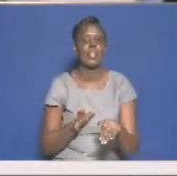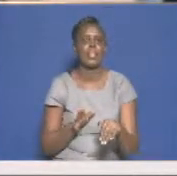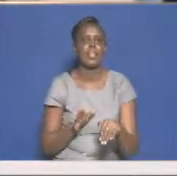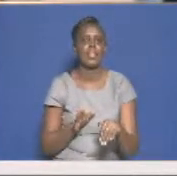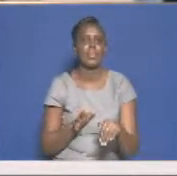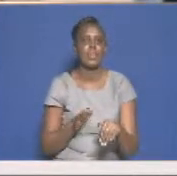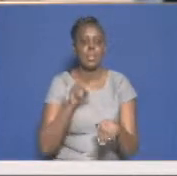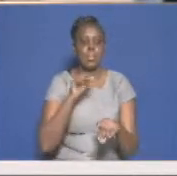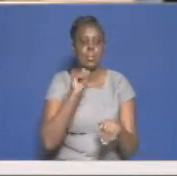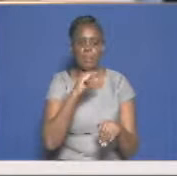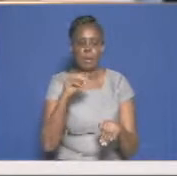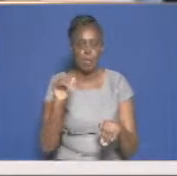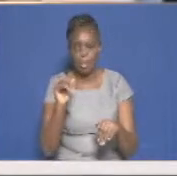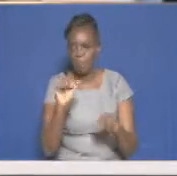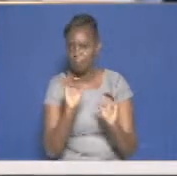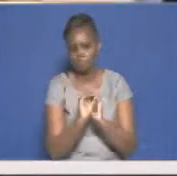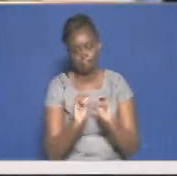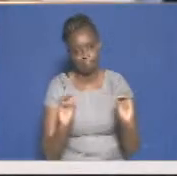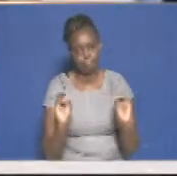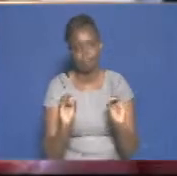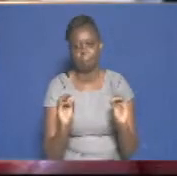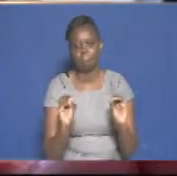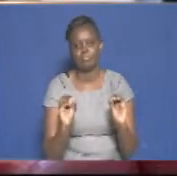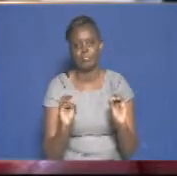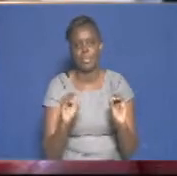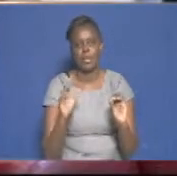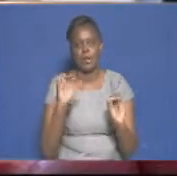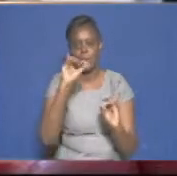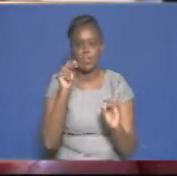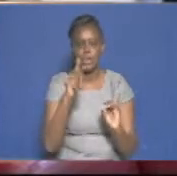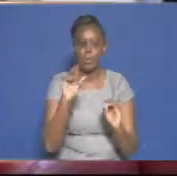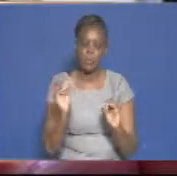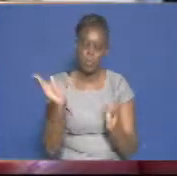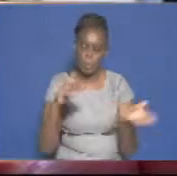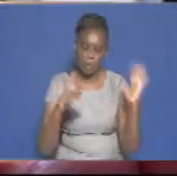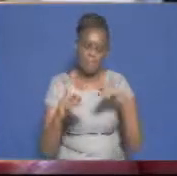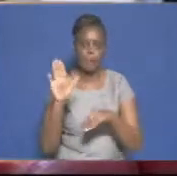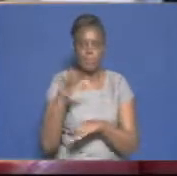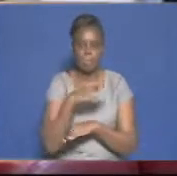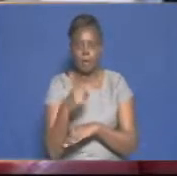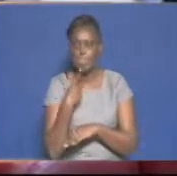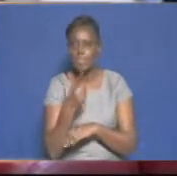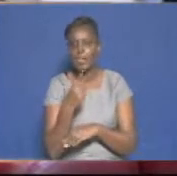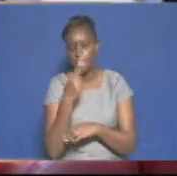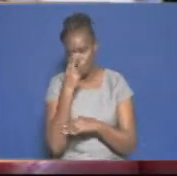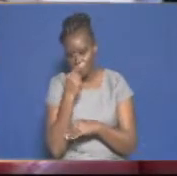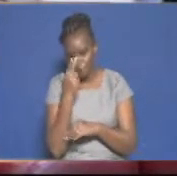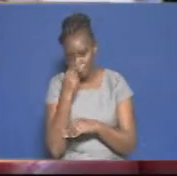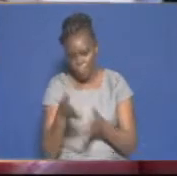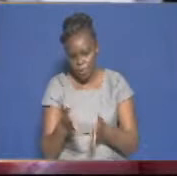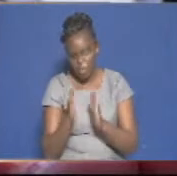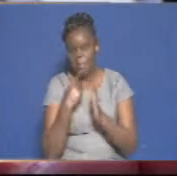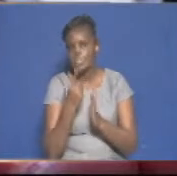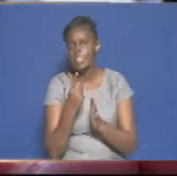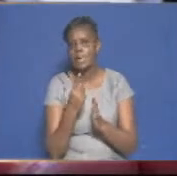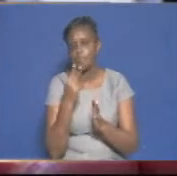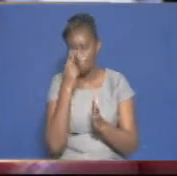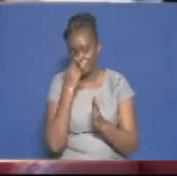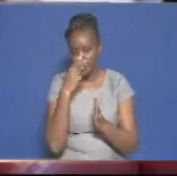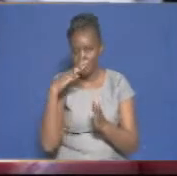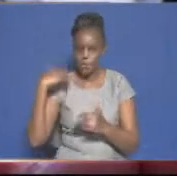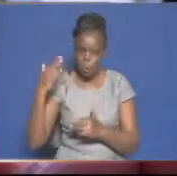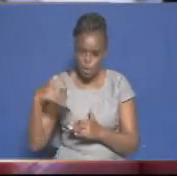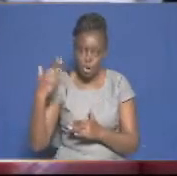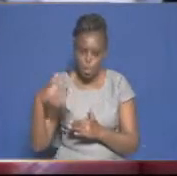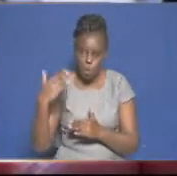gay. And that changed the mood, and Jacoyo made it back to Parliament. He kept on telling that joke. He had his own way of saying that joke, and he